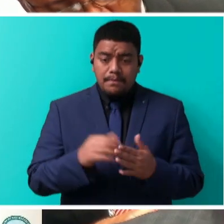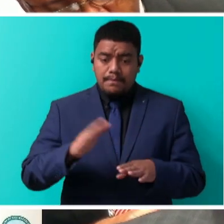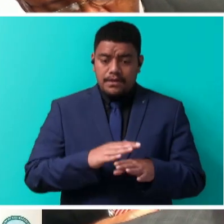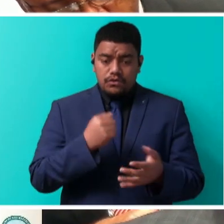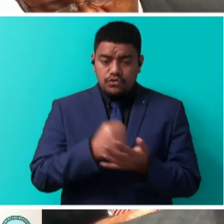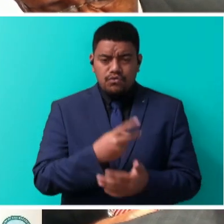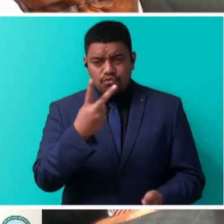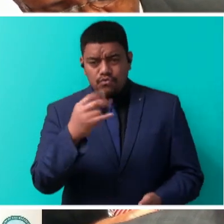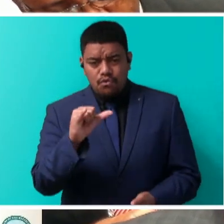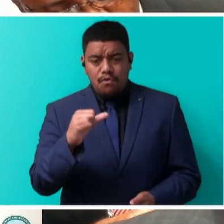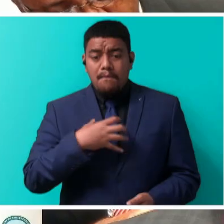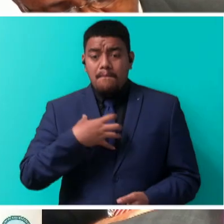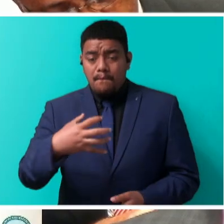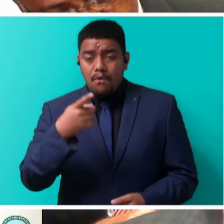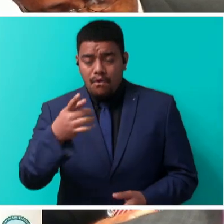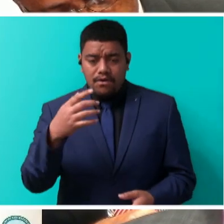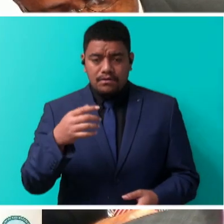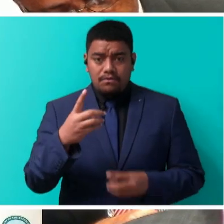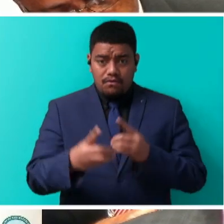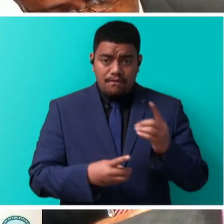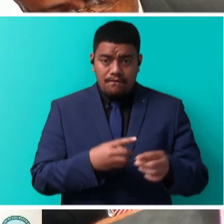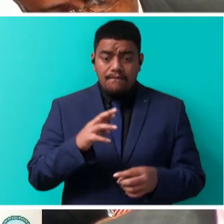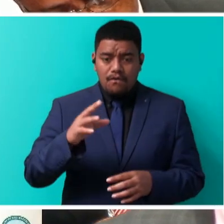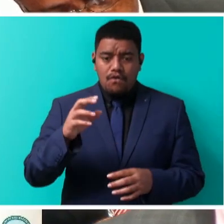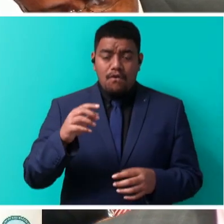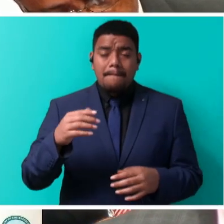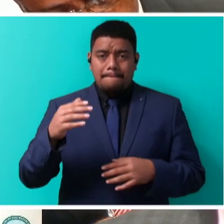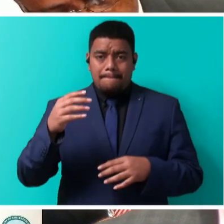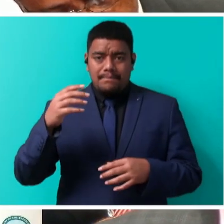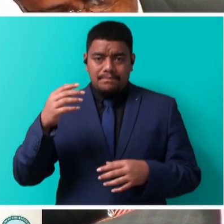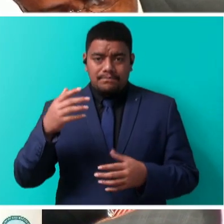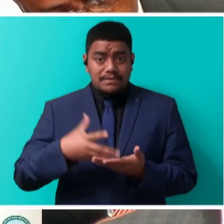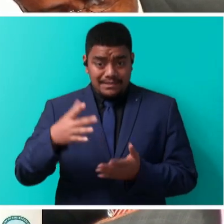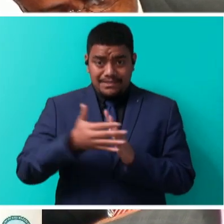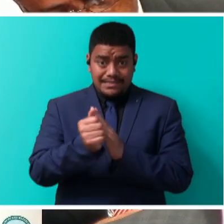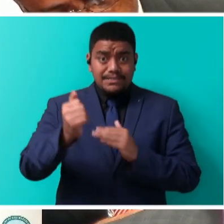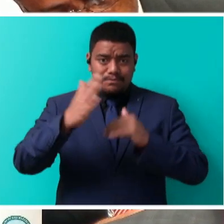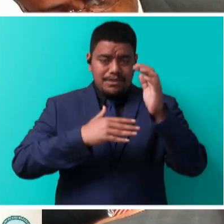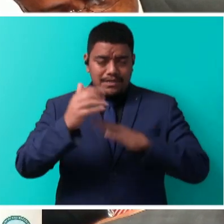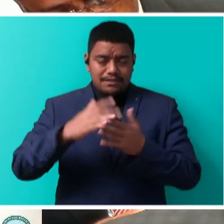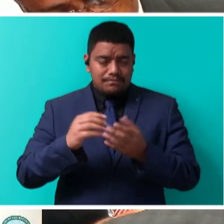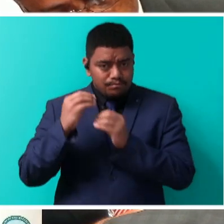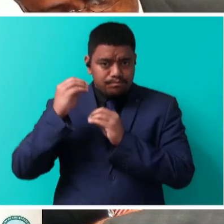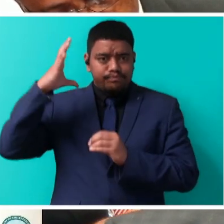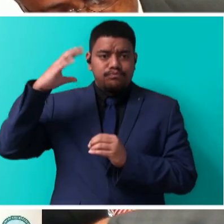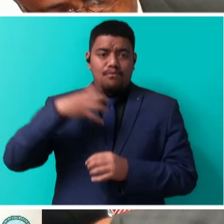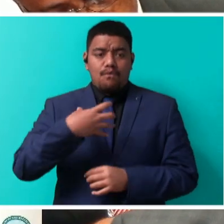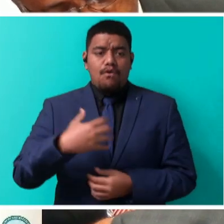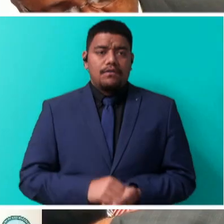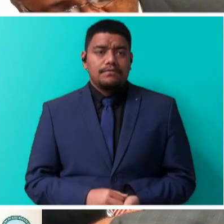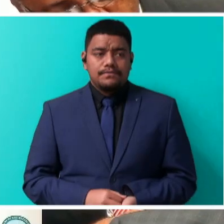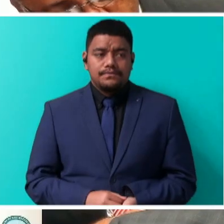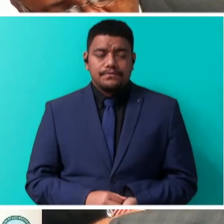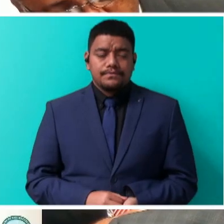or more drafters attend such conference and training for capacity building purposes. Our drafters have also taken a lead role in